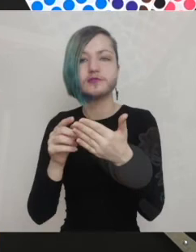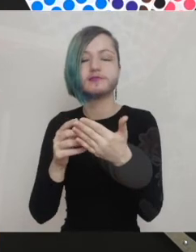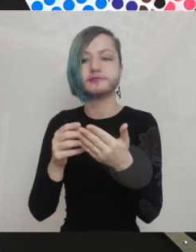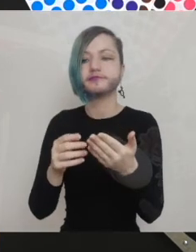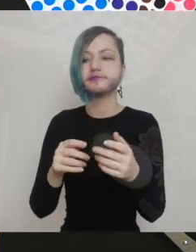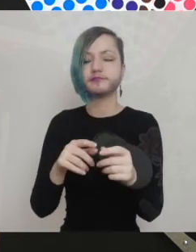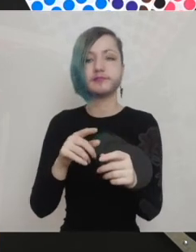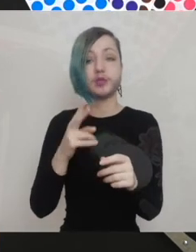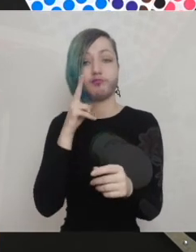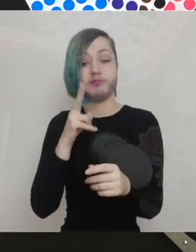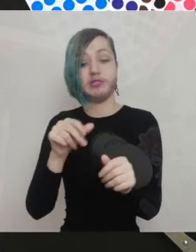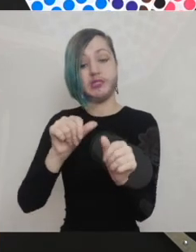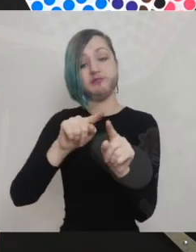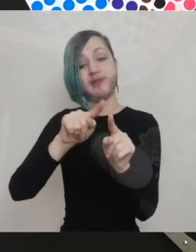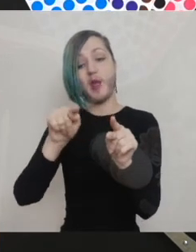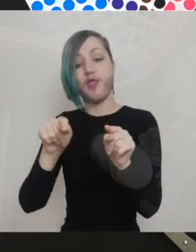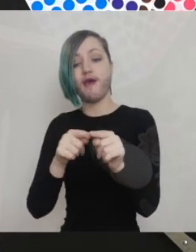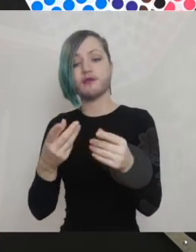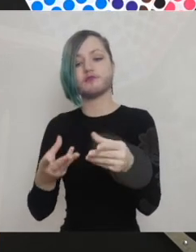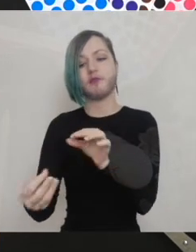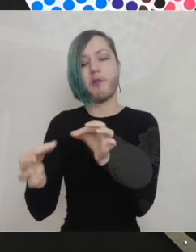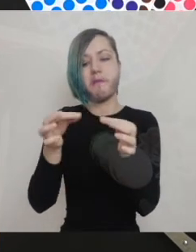template.